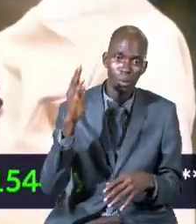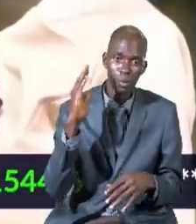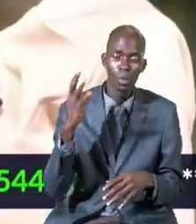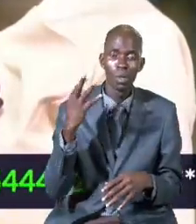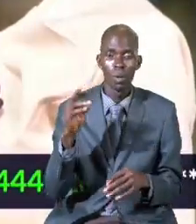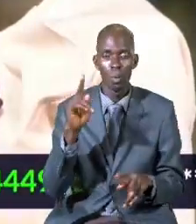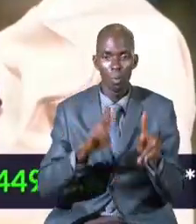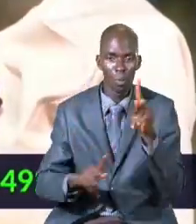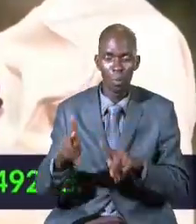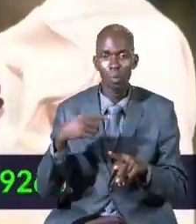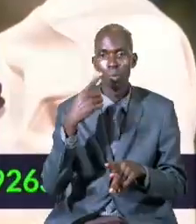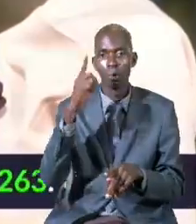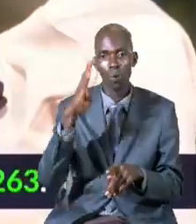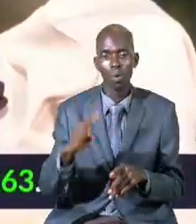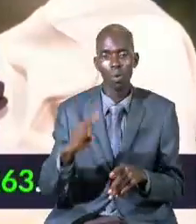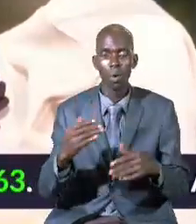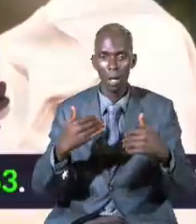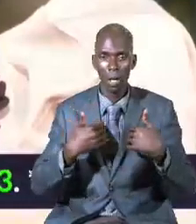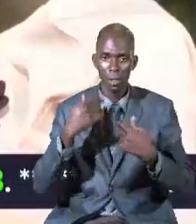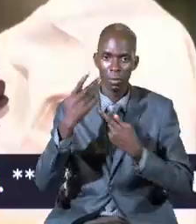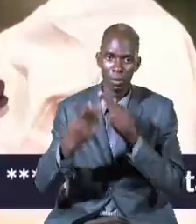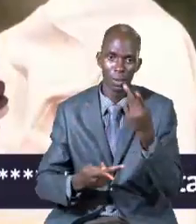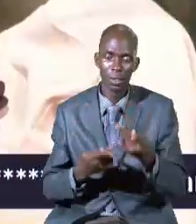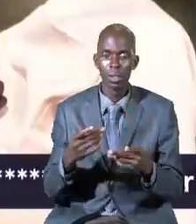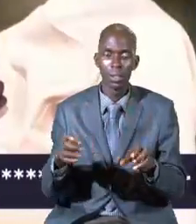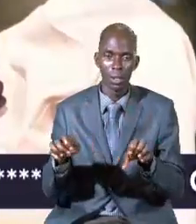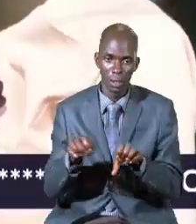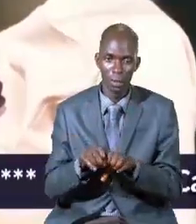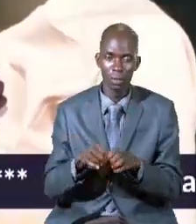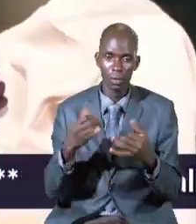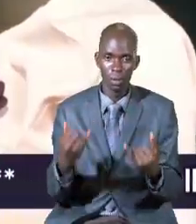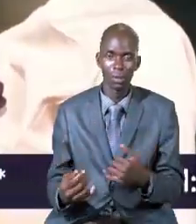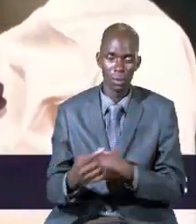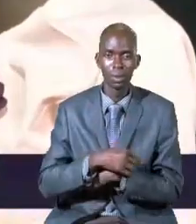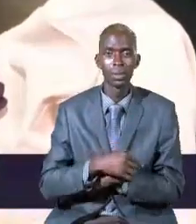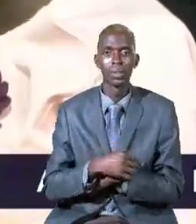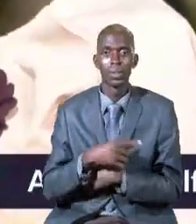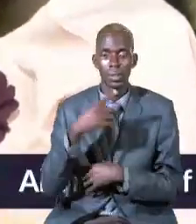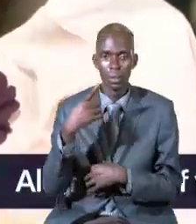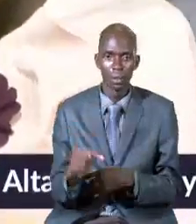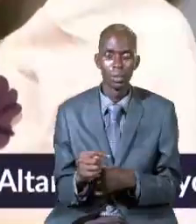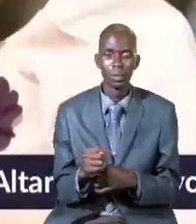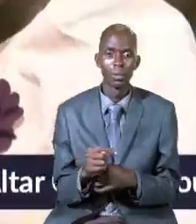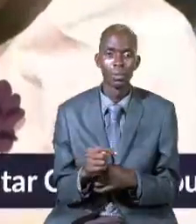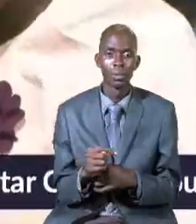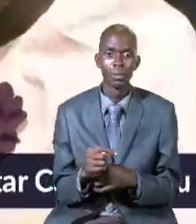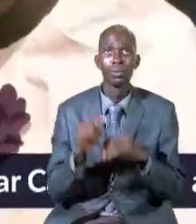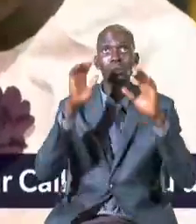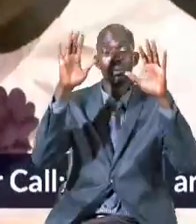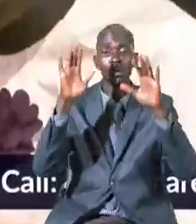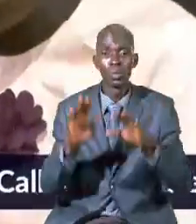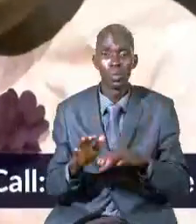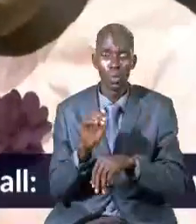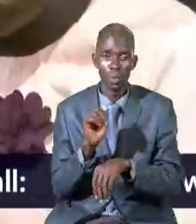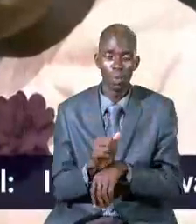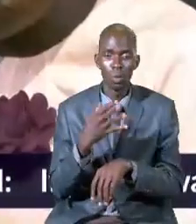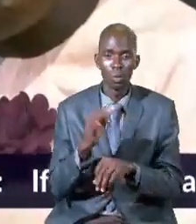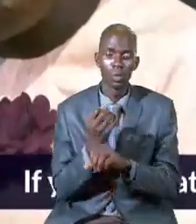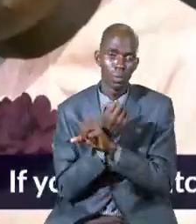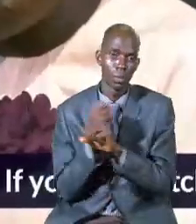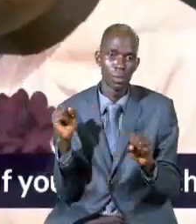visited. Even today, the first miracle of salvation, the first miracle of